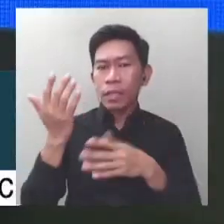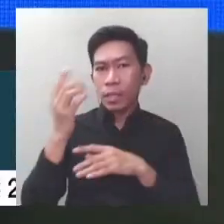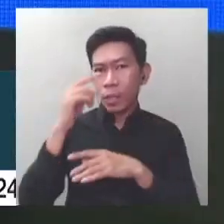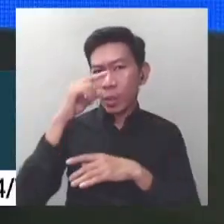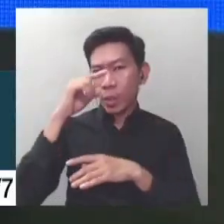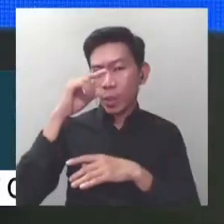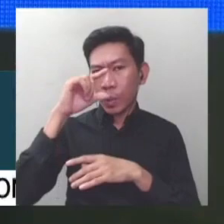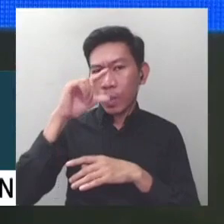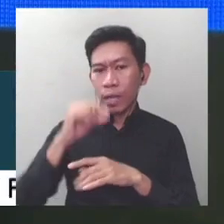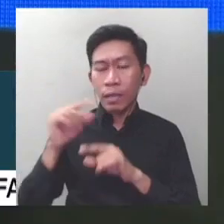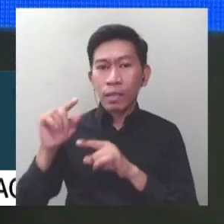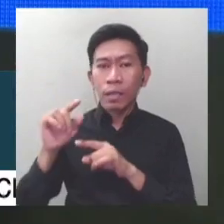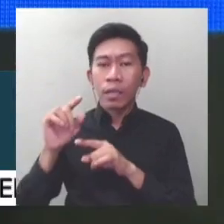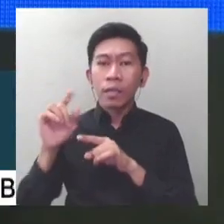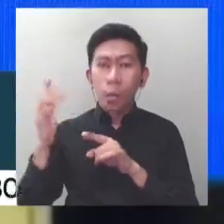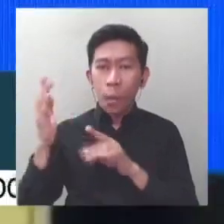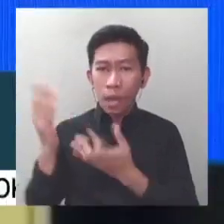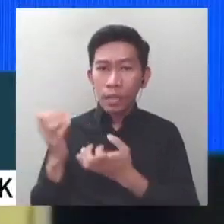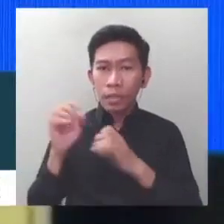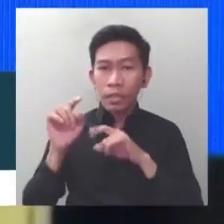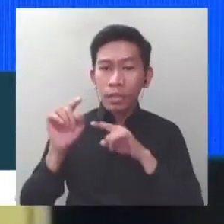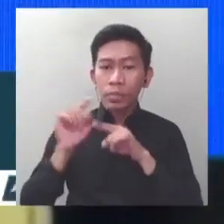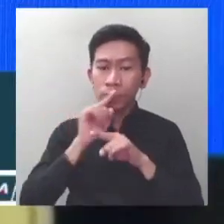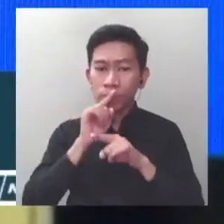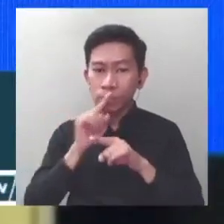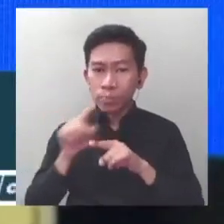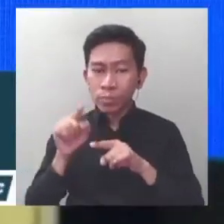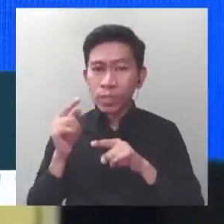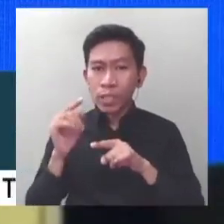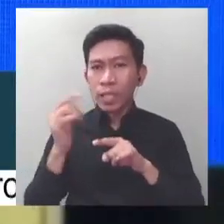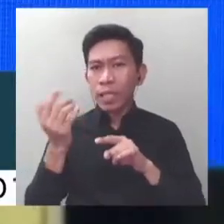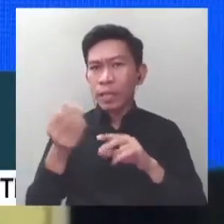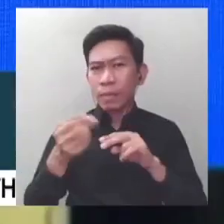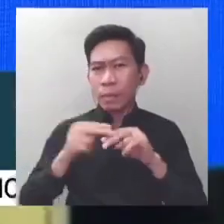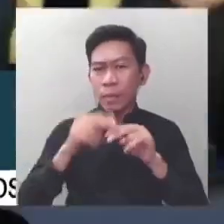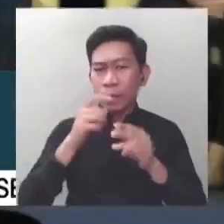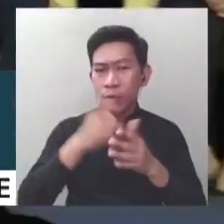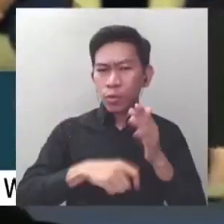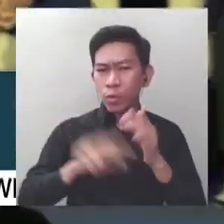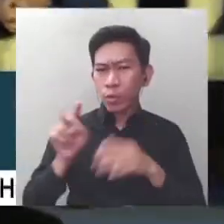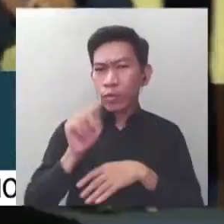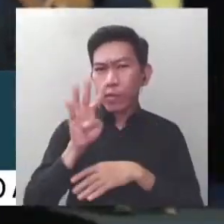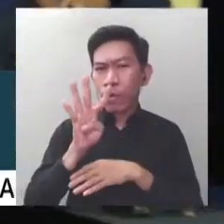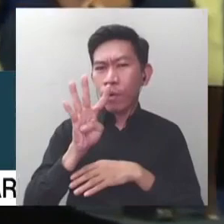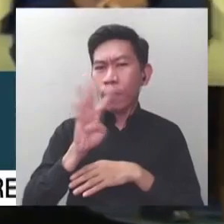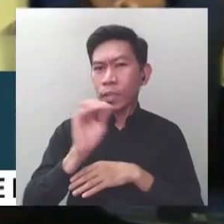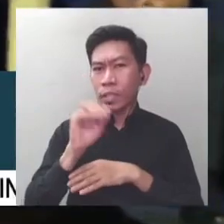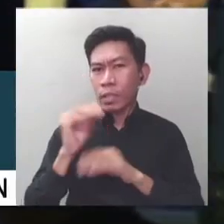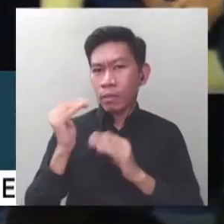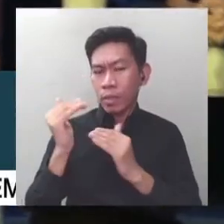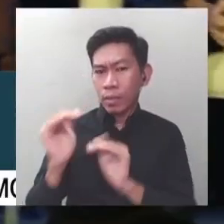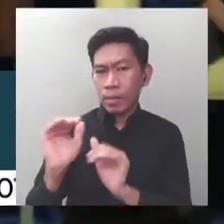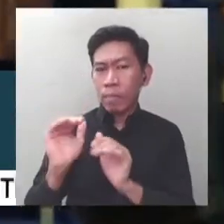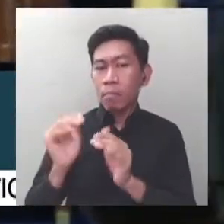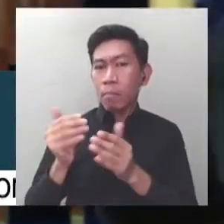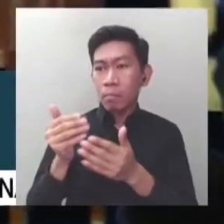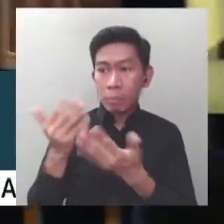inflation to be within government's target range of 2 to 4% before making any moves on the policy rate.